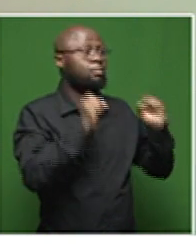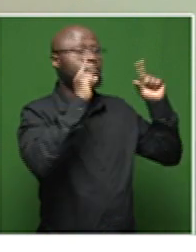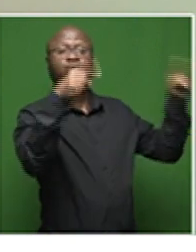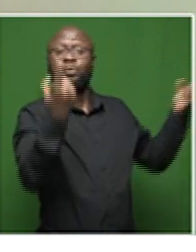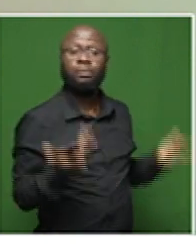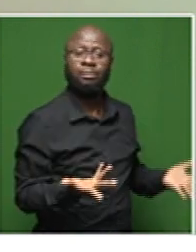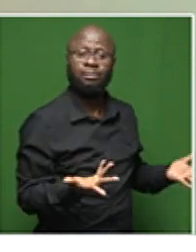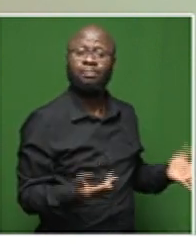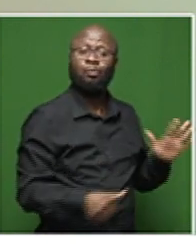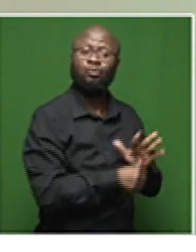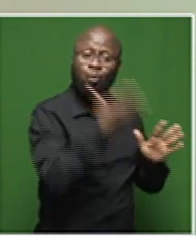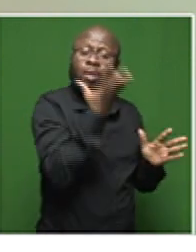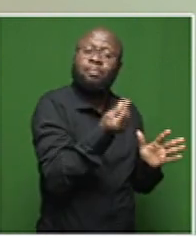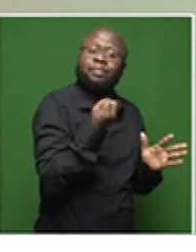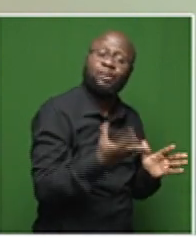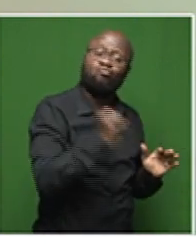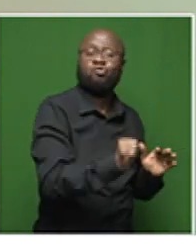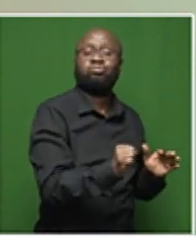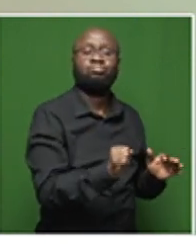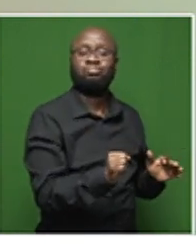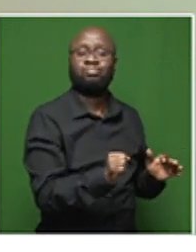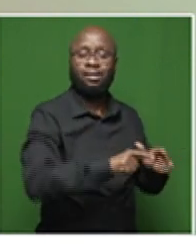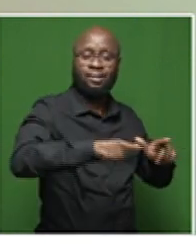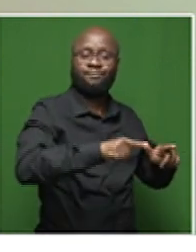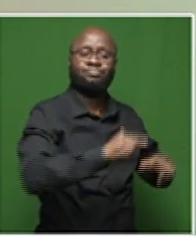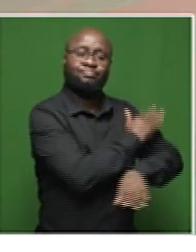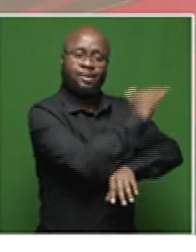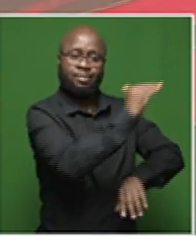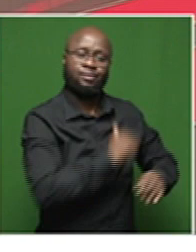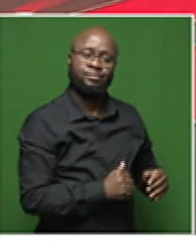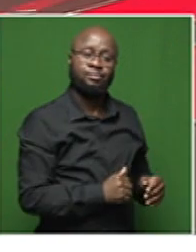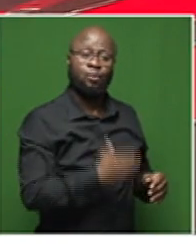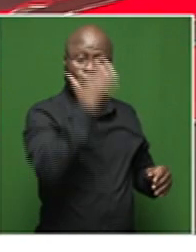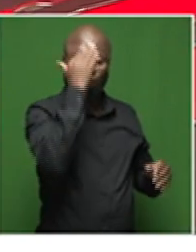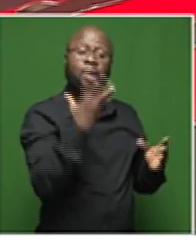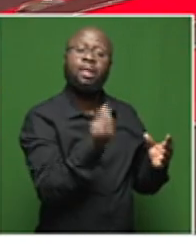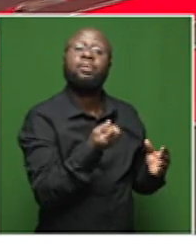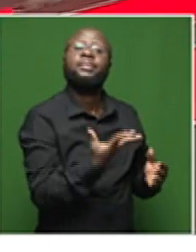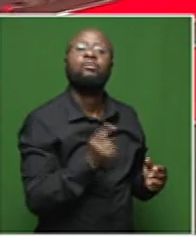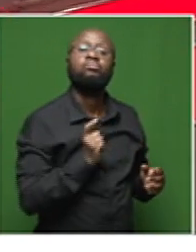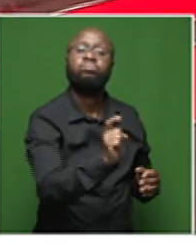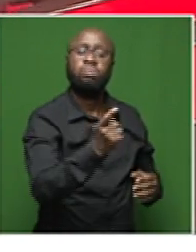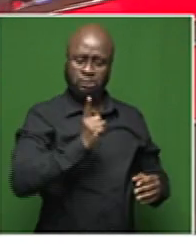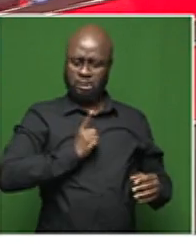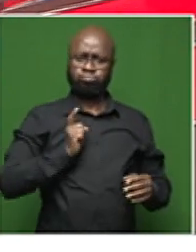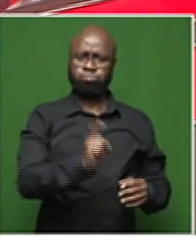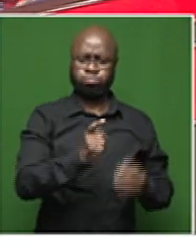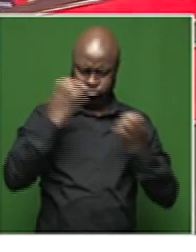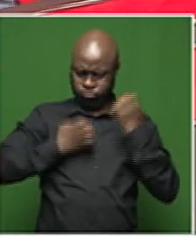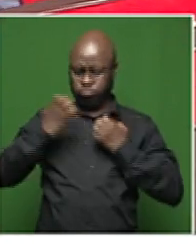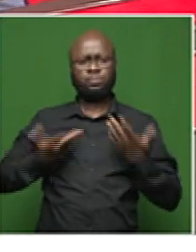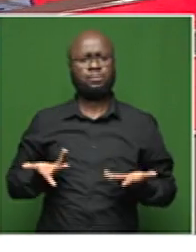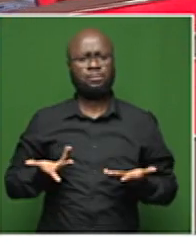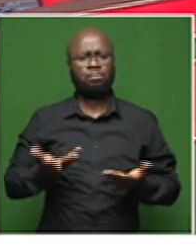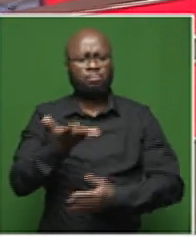vital signs. Mm. You talk about knowing your numbers, and of course this preempts people going out to go get screening done on themselves to